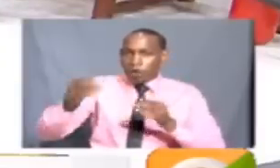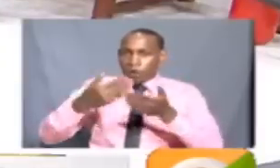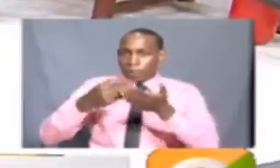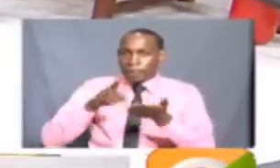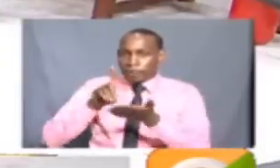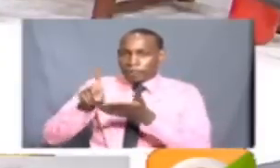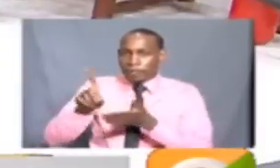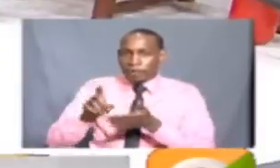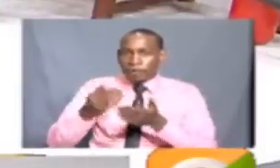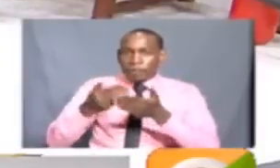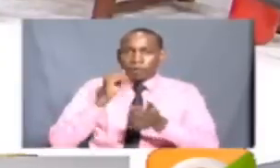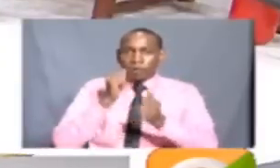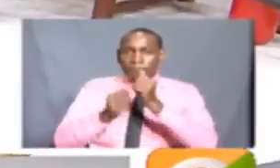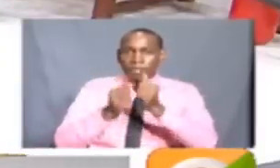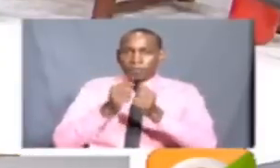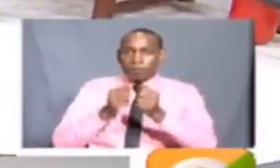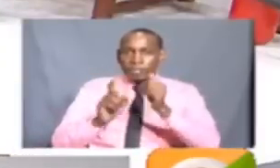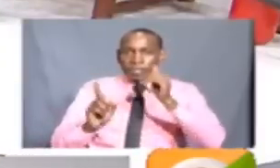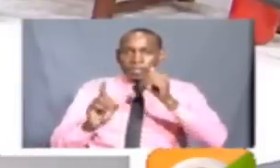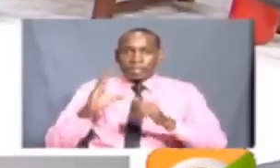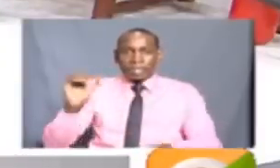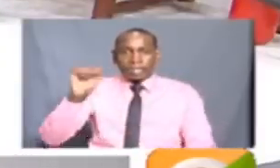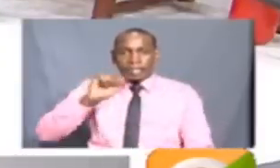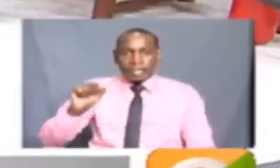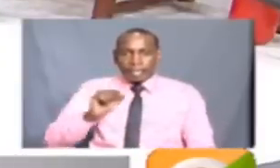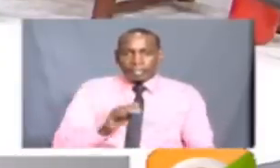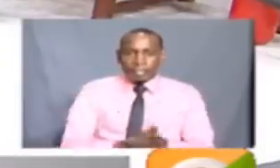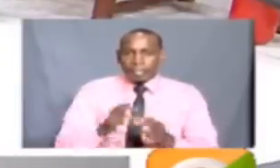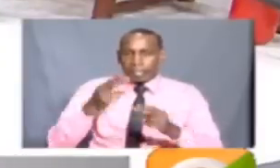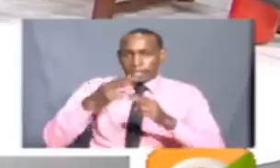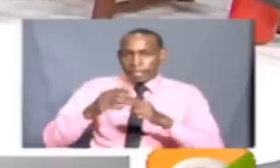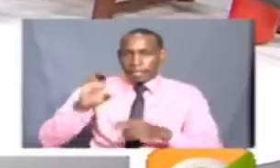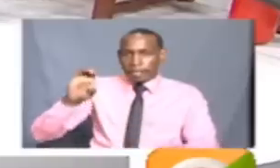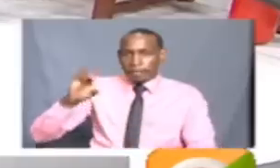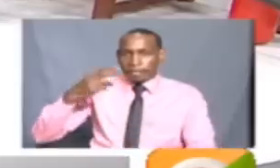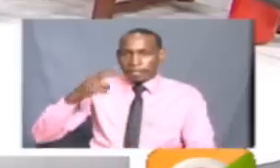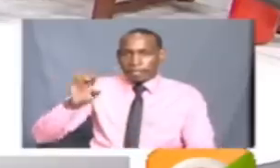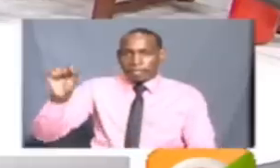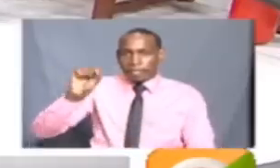former sports minister or CS Echesa. Look how long it took.